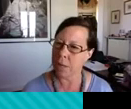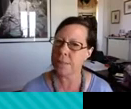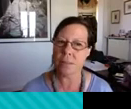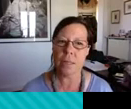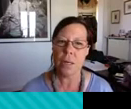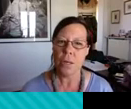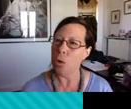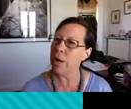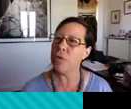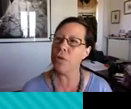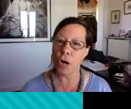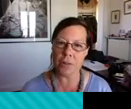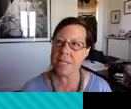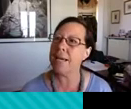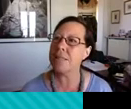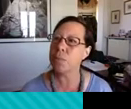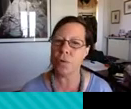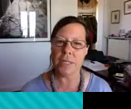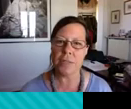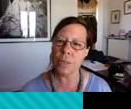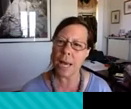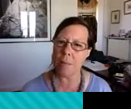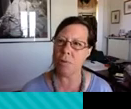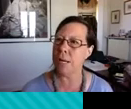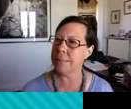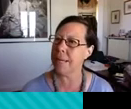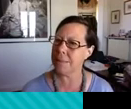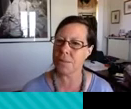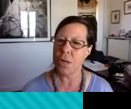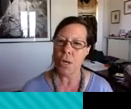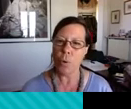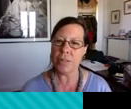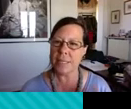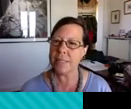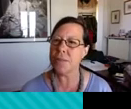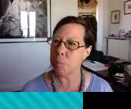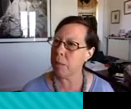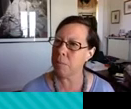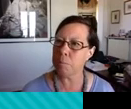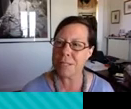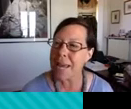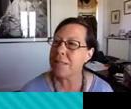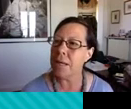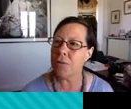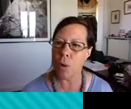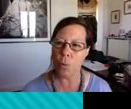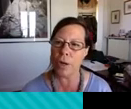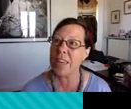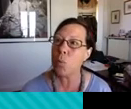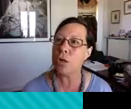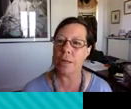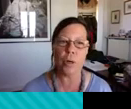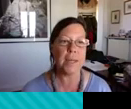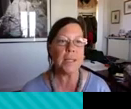of the crisis. You know, whether there are enough tests, whether these are reliable tests, whether citizens are being protected enough while where